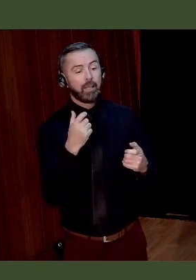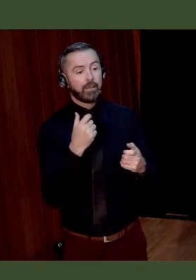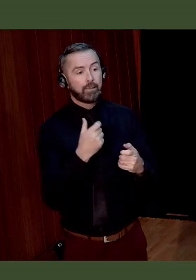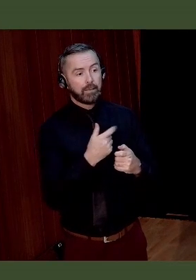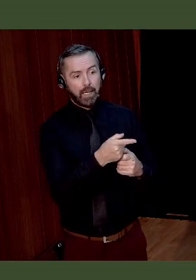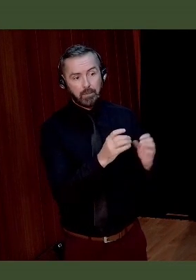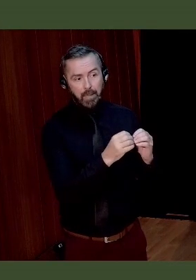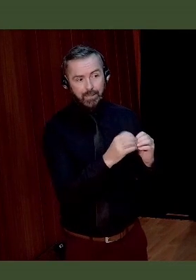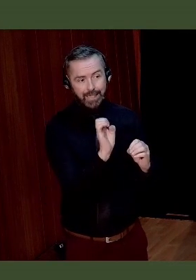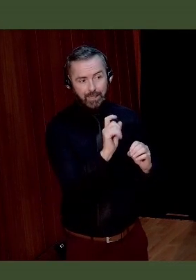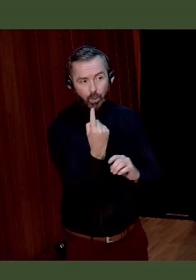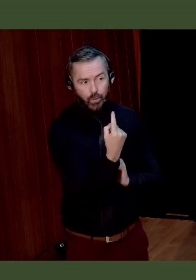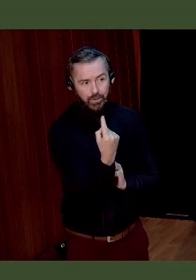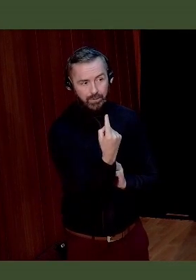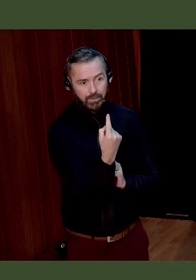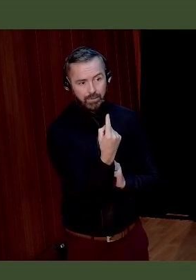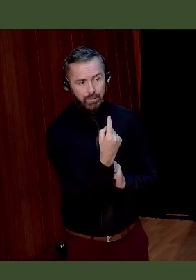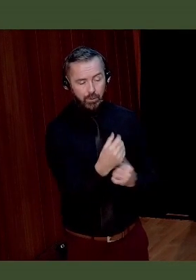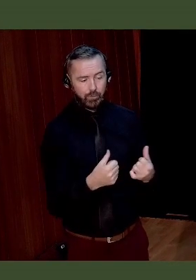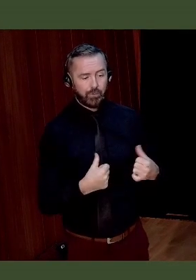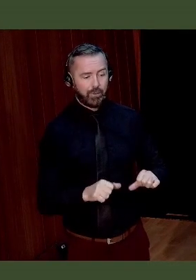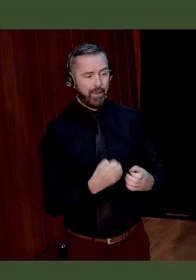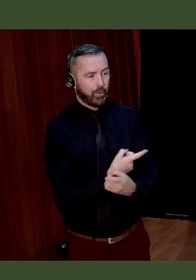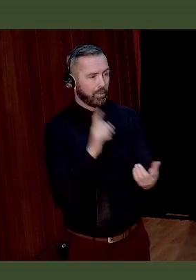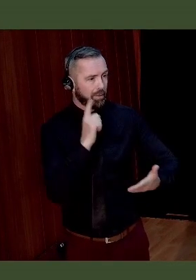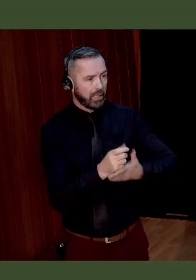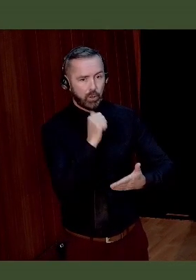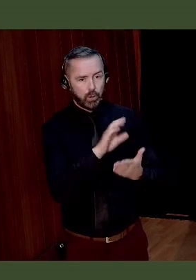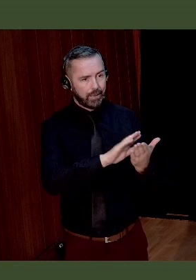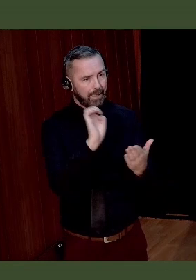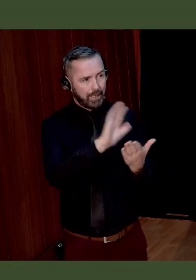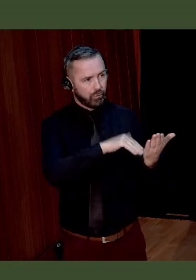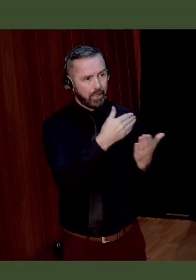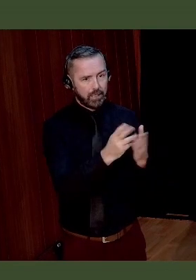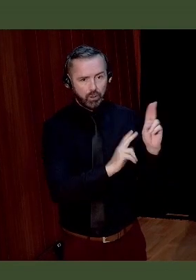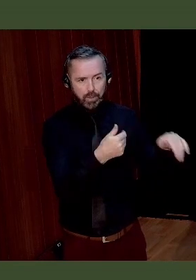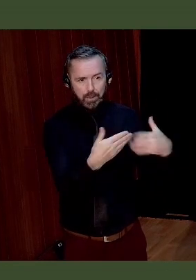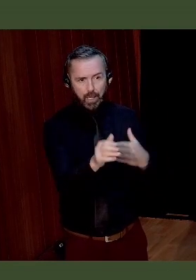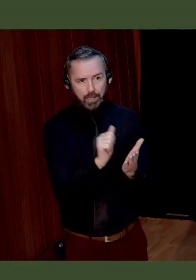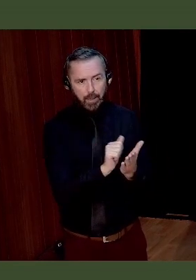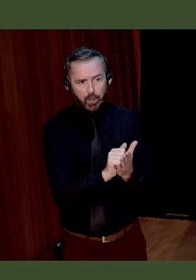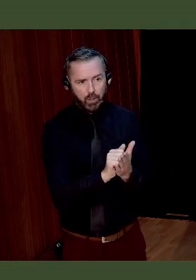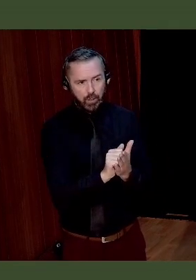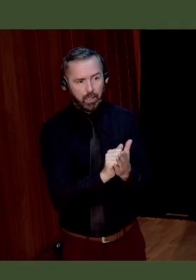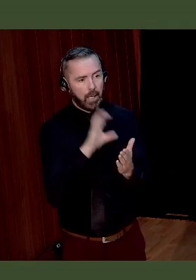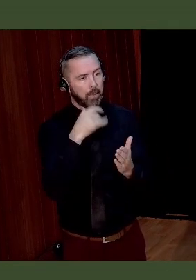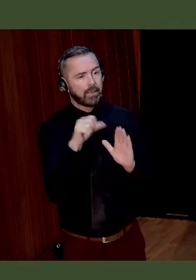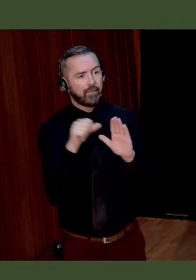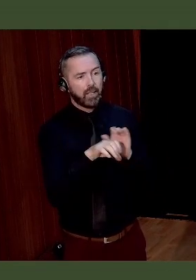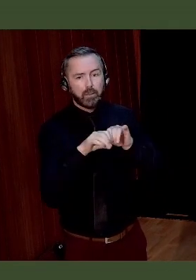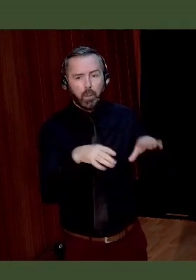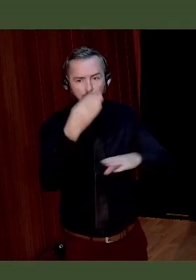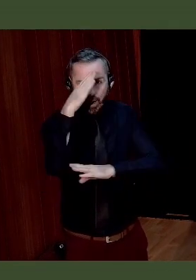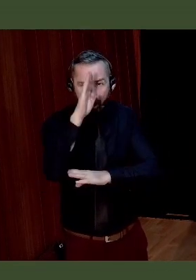only. It was unanimously decided that no English translation of the report of the meeting be supplied to the papers, as they failed to publish